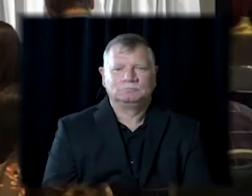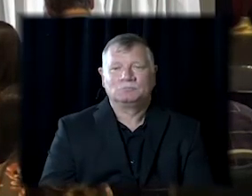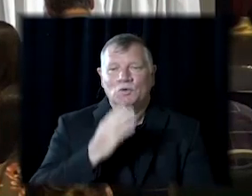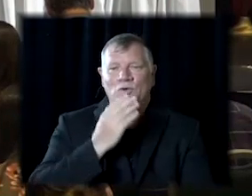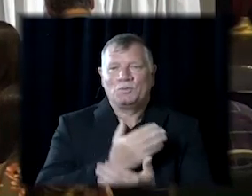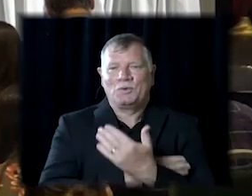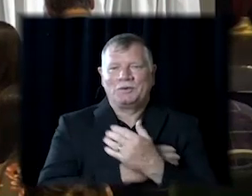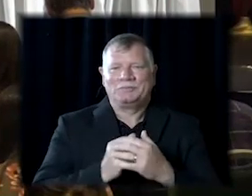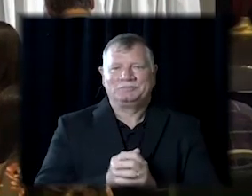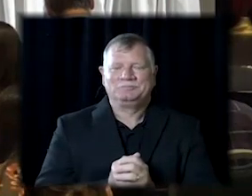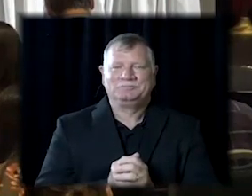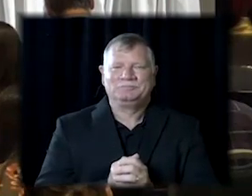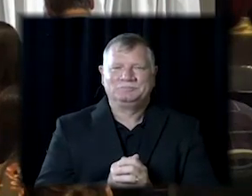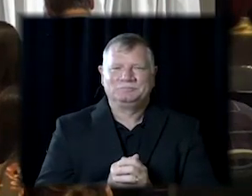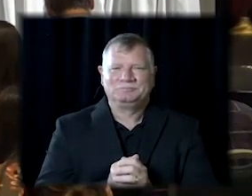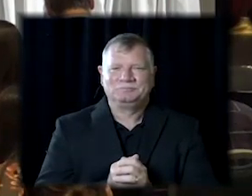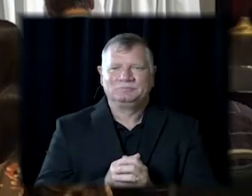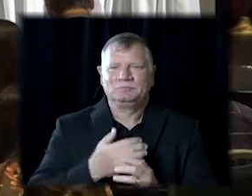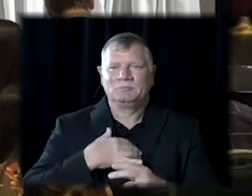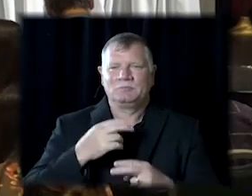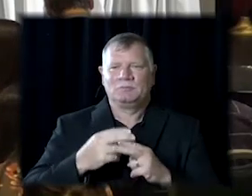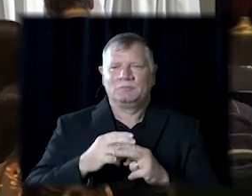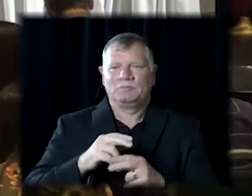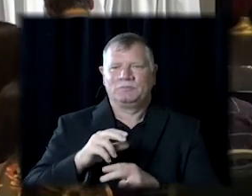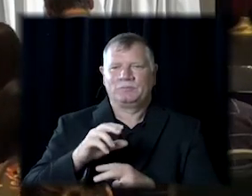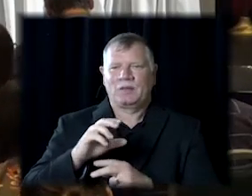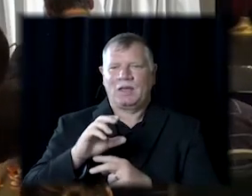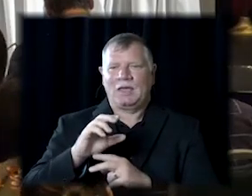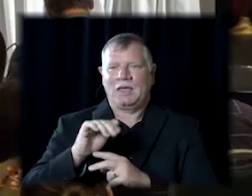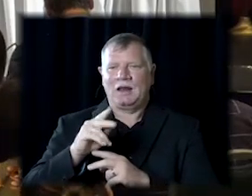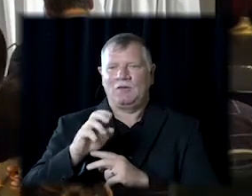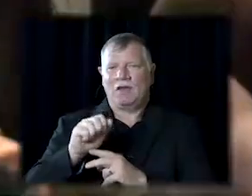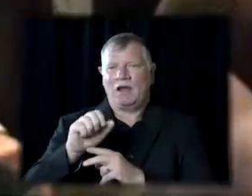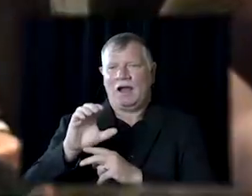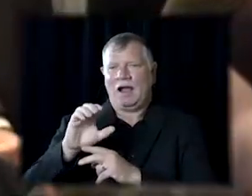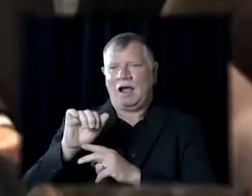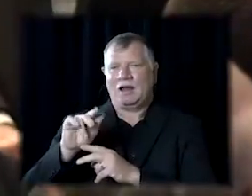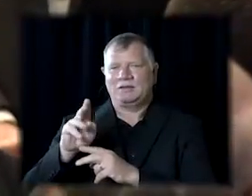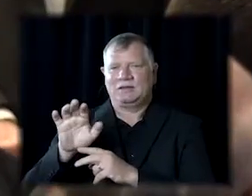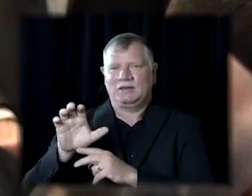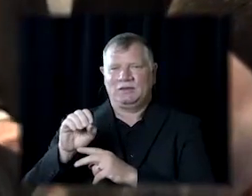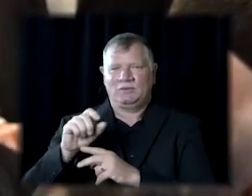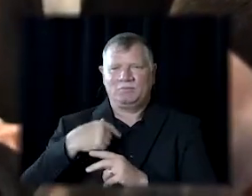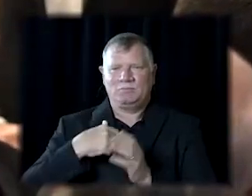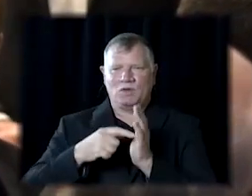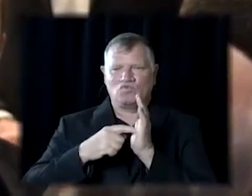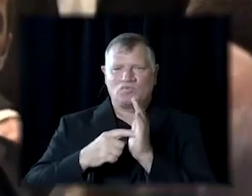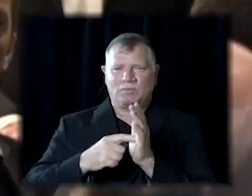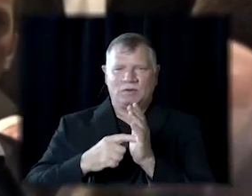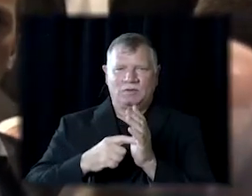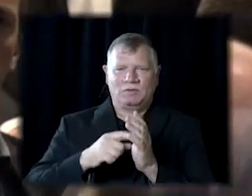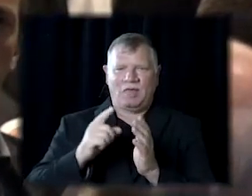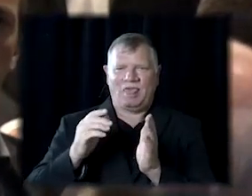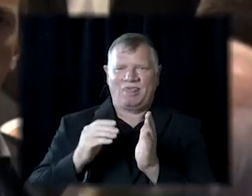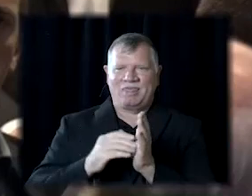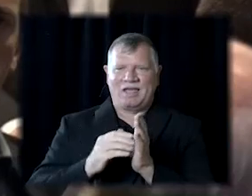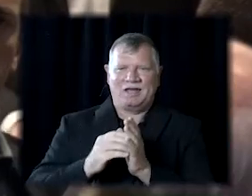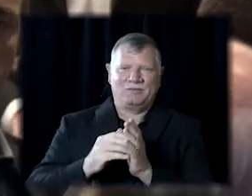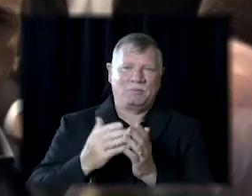Good morning. Bienvenida. Good morning. My name is Yadira Carrasquillo, and I'm here representing